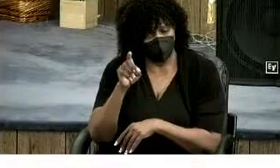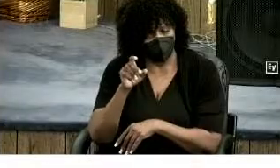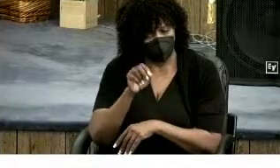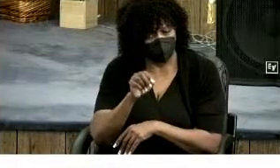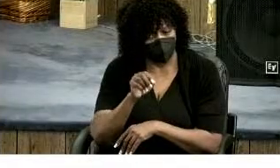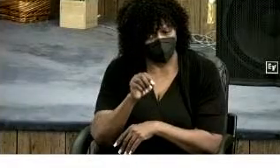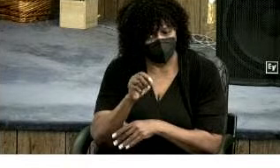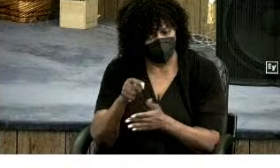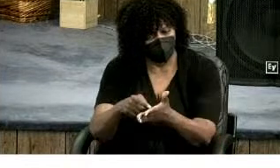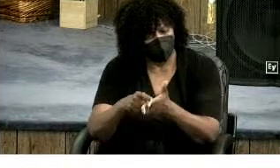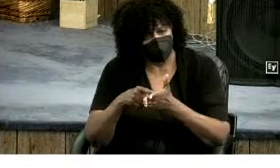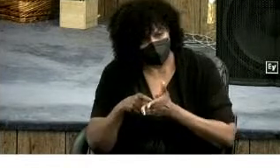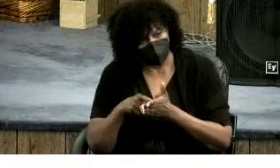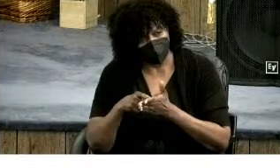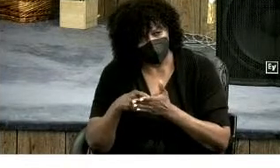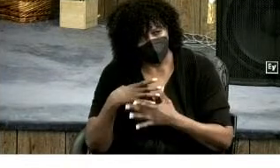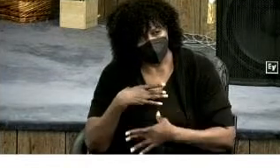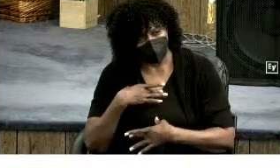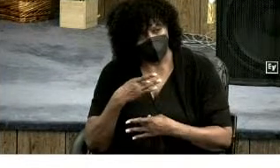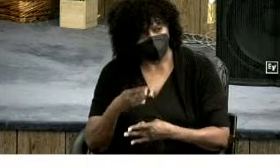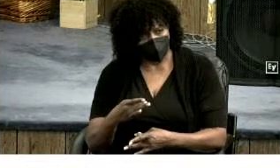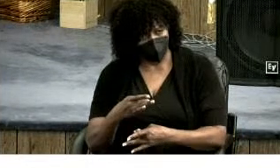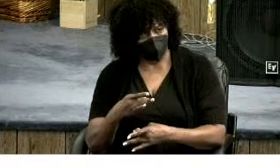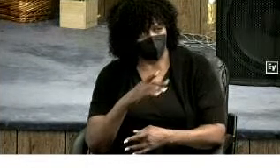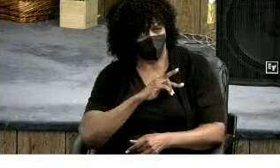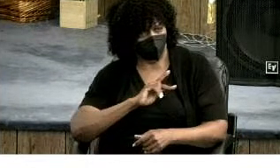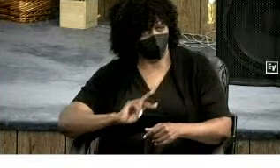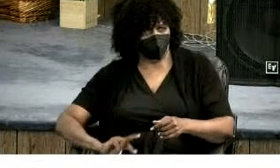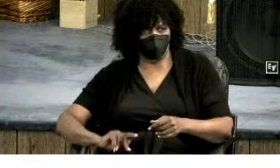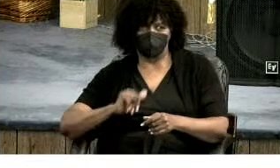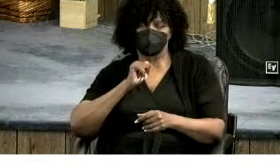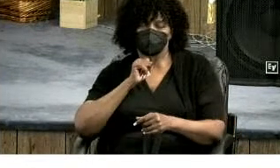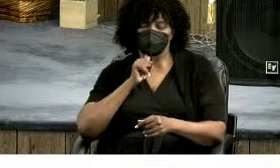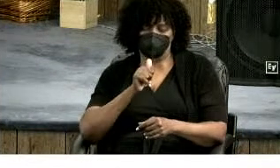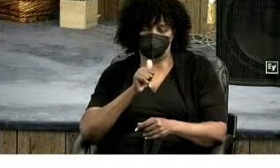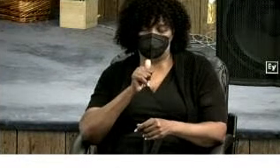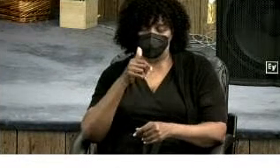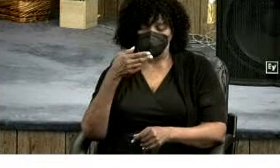request?'" Now, it's interesting. The king is not a Hebrew.